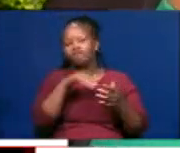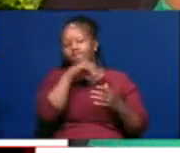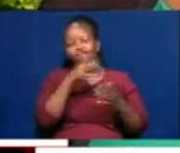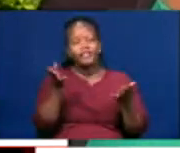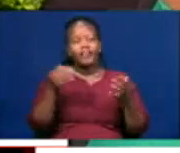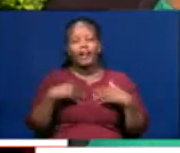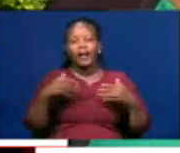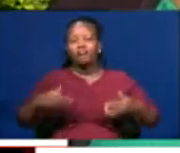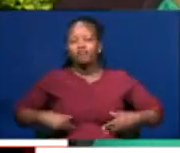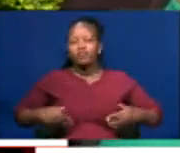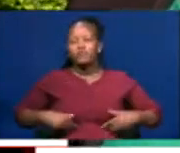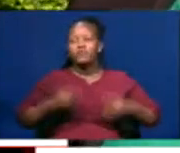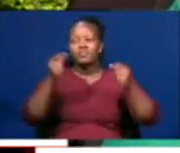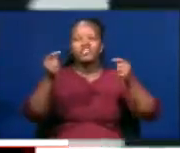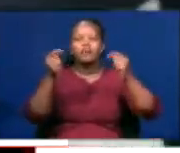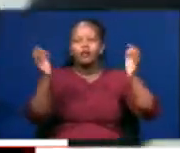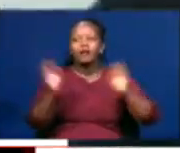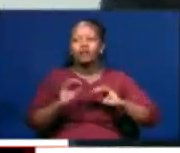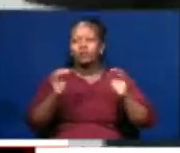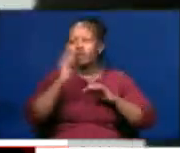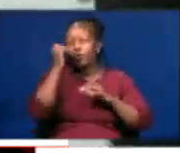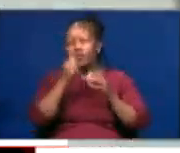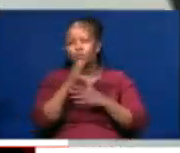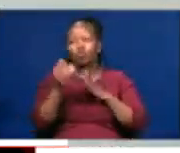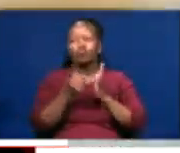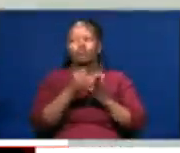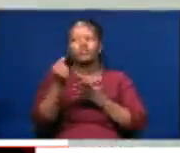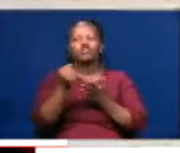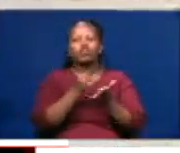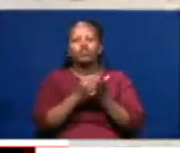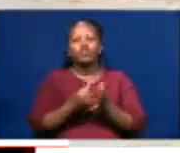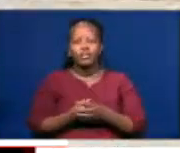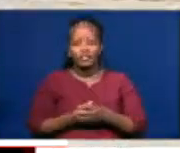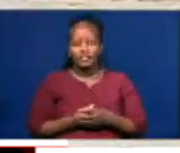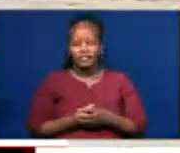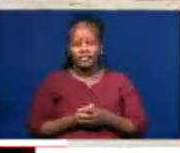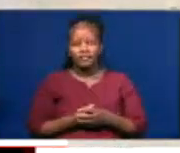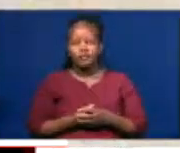in a maandamano, because all of them will be in offices. Trevor Ngendo for Lunchtime News.